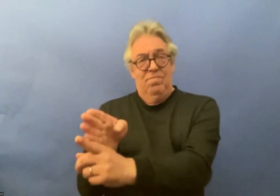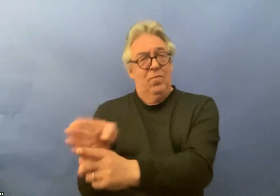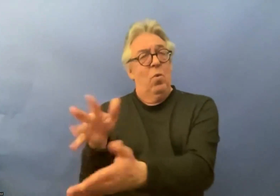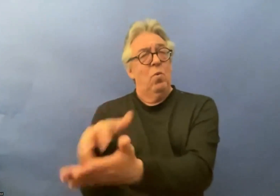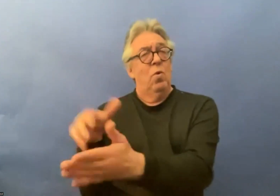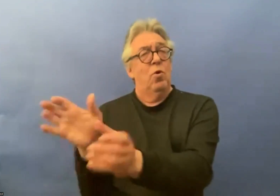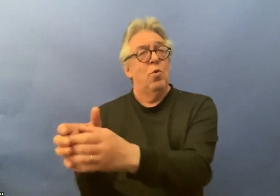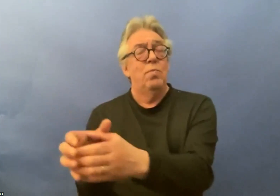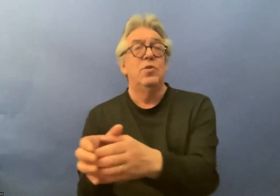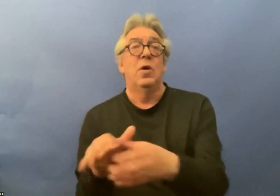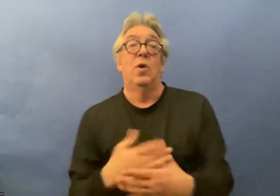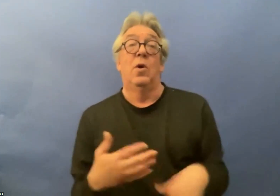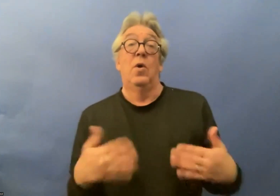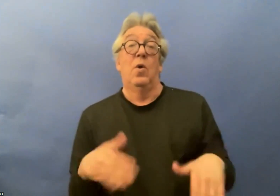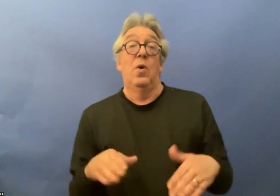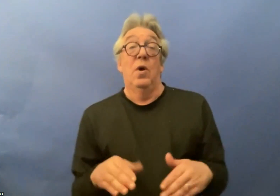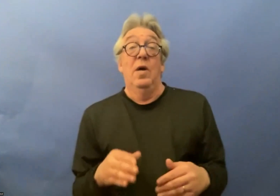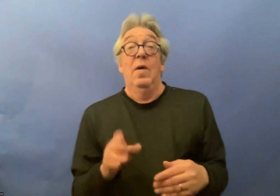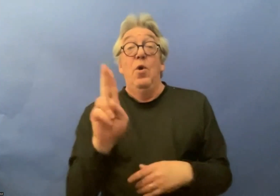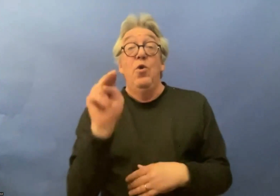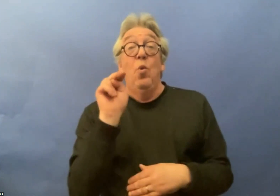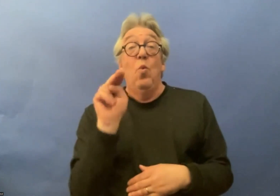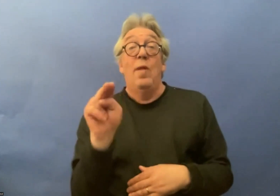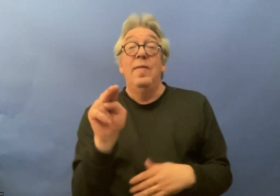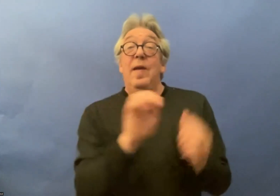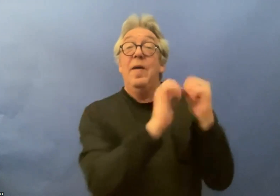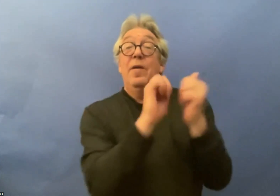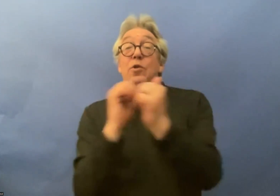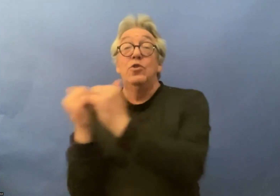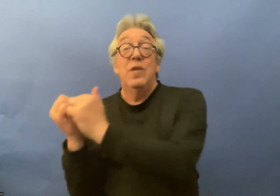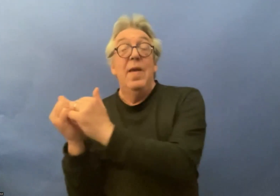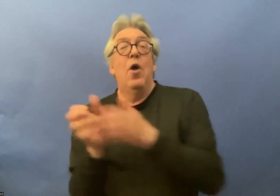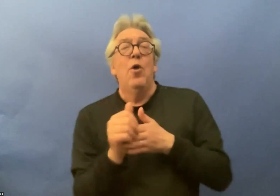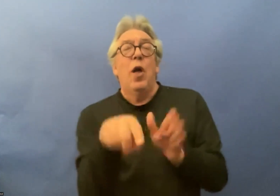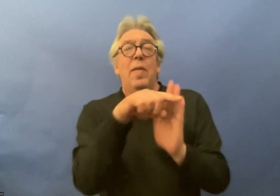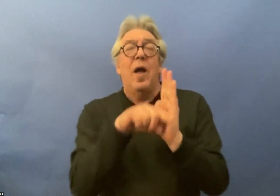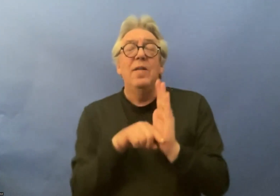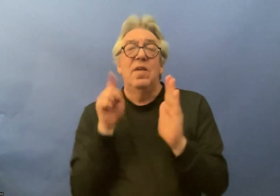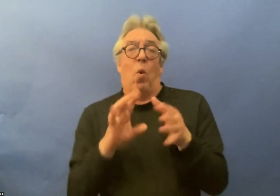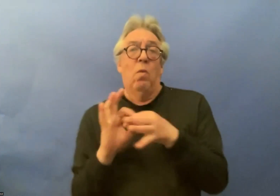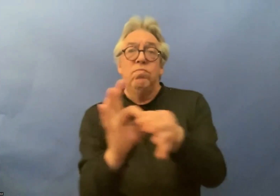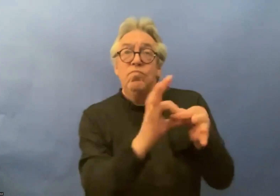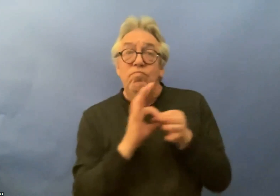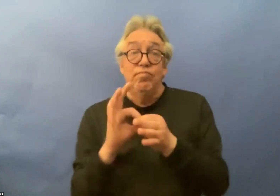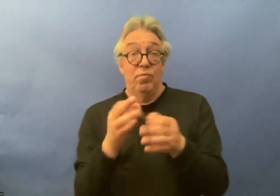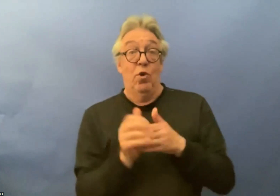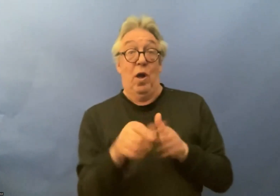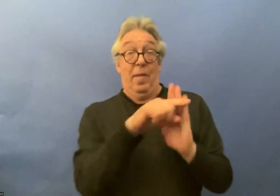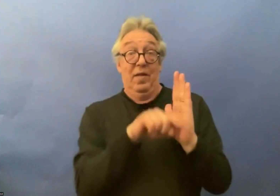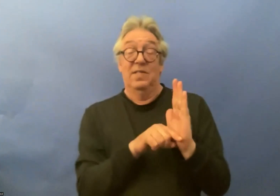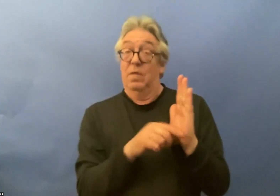The Interagency Committee guidelines adopted in 2019 provide